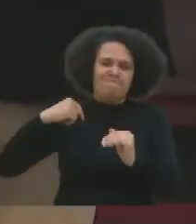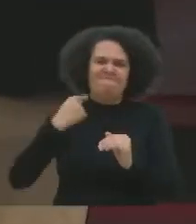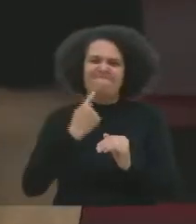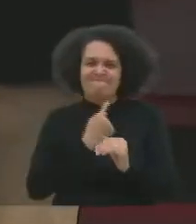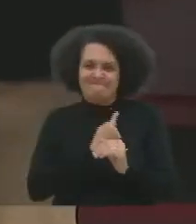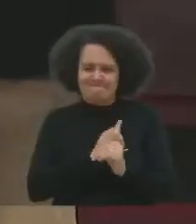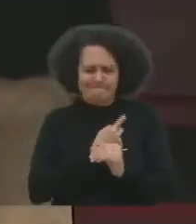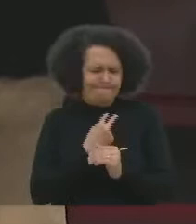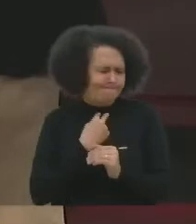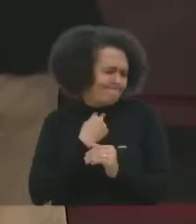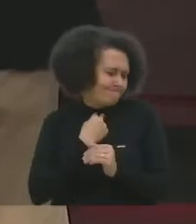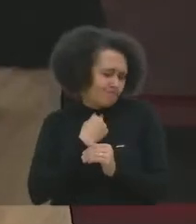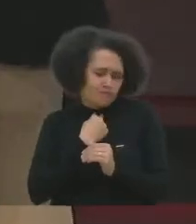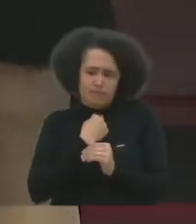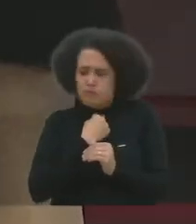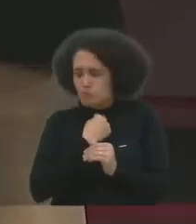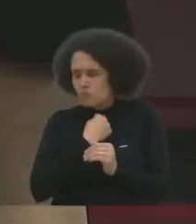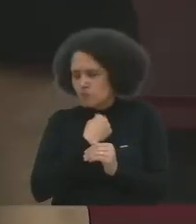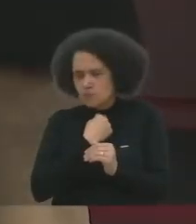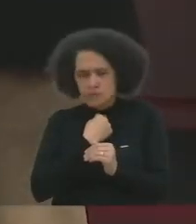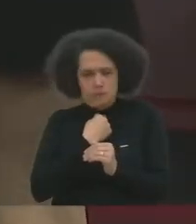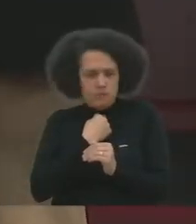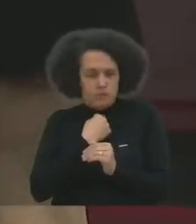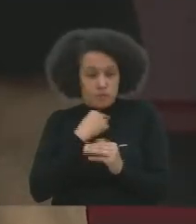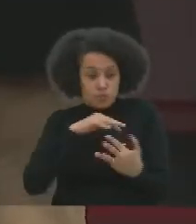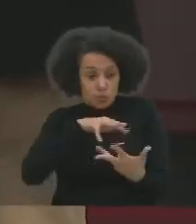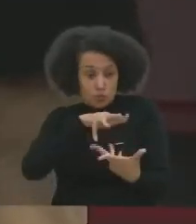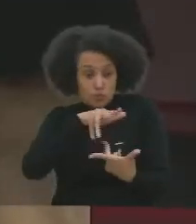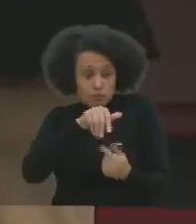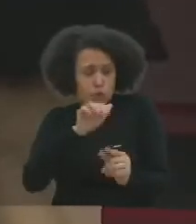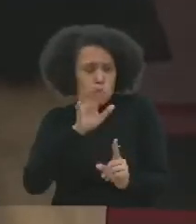world. E não podemos nos deixar moldar pelas coisas desse mundo.